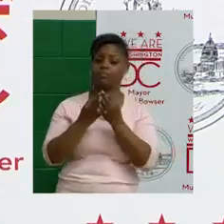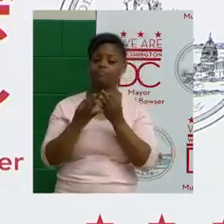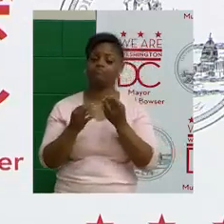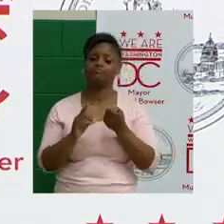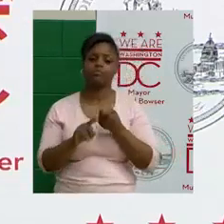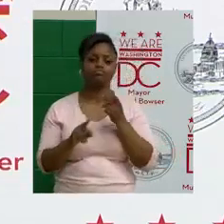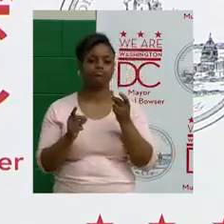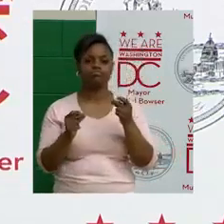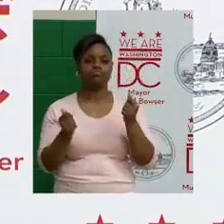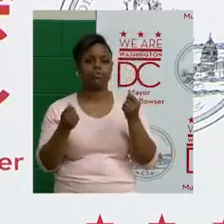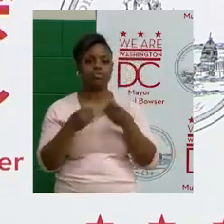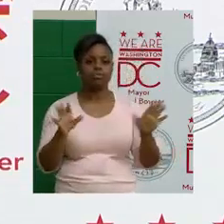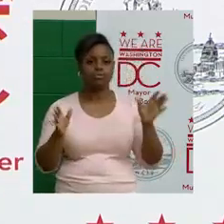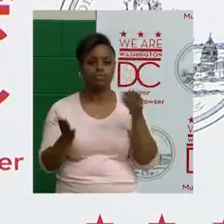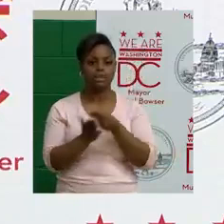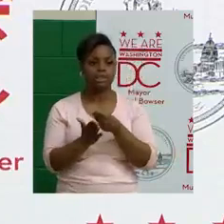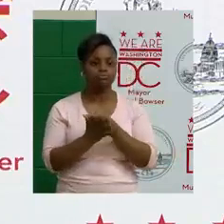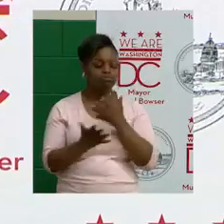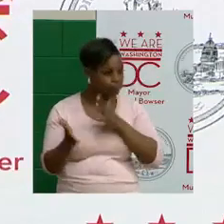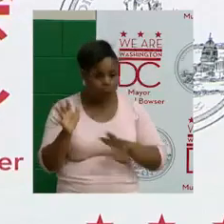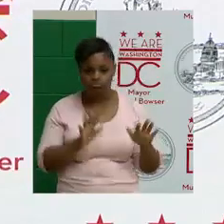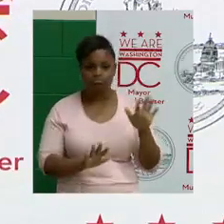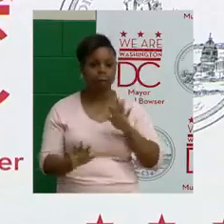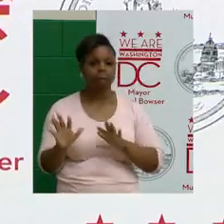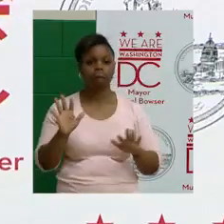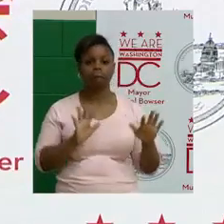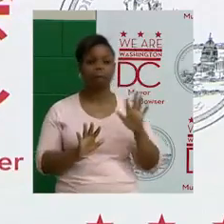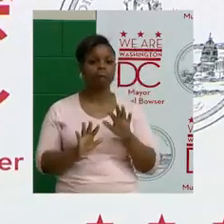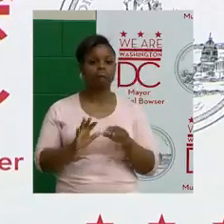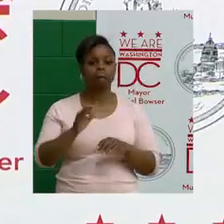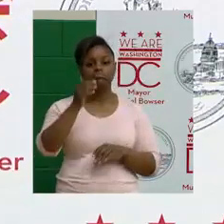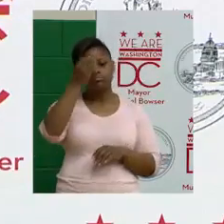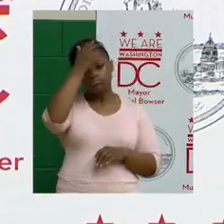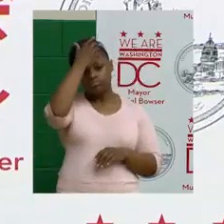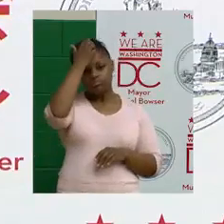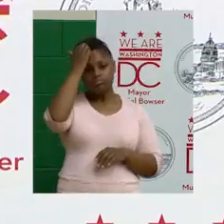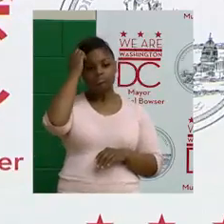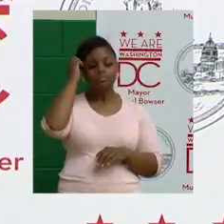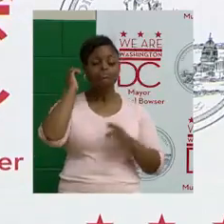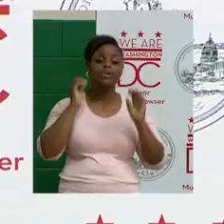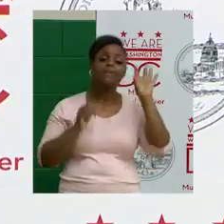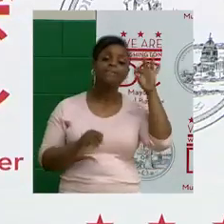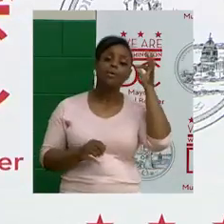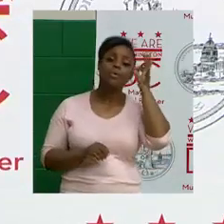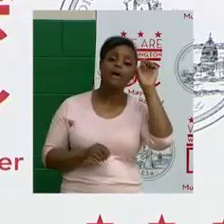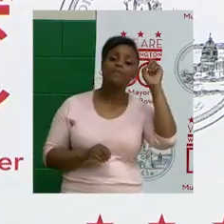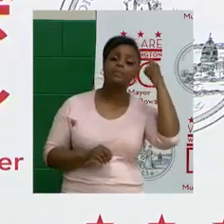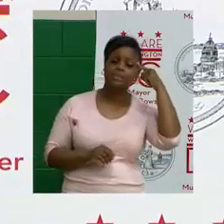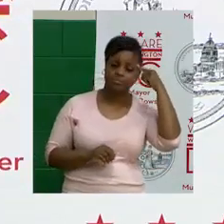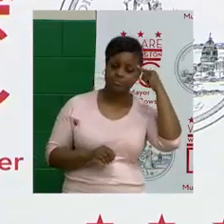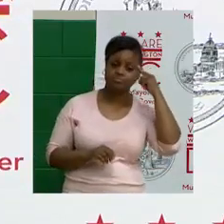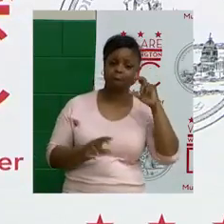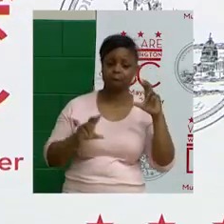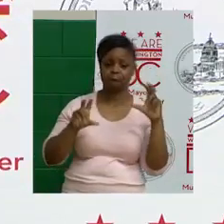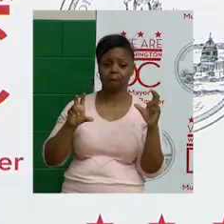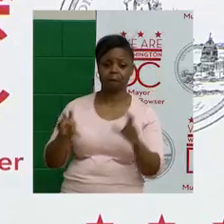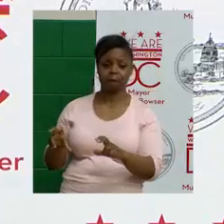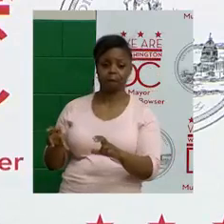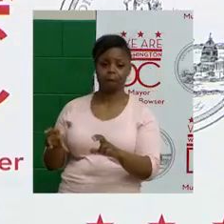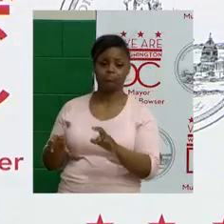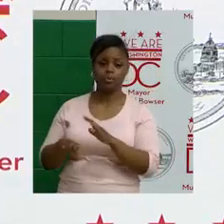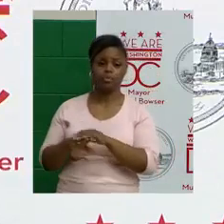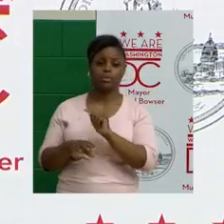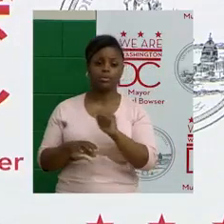losing money when the time allotment that the federal government places on TANF benefit hits. And we've